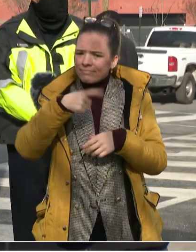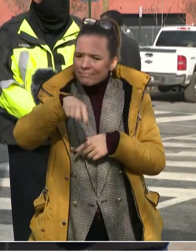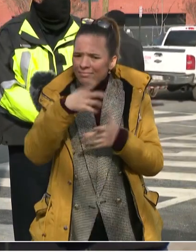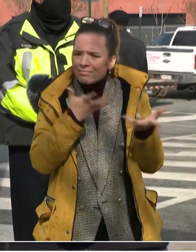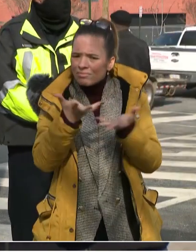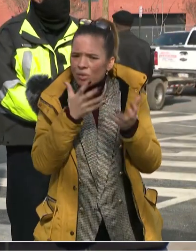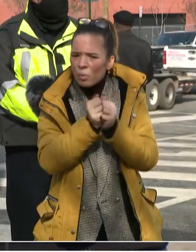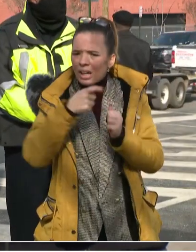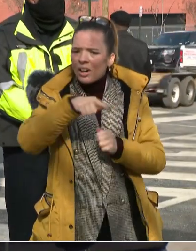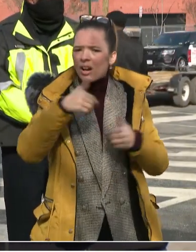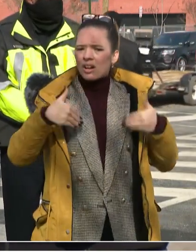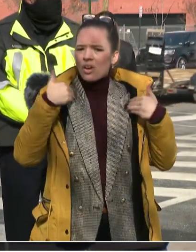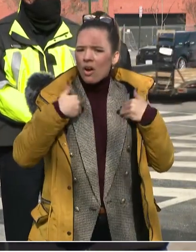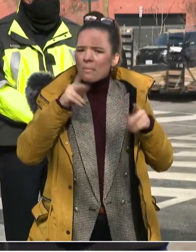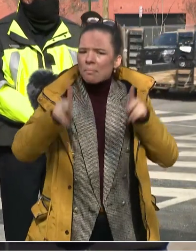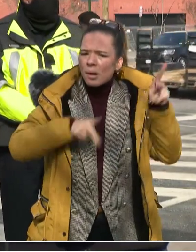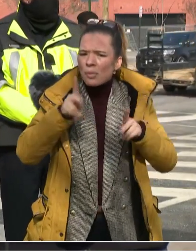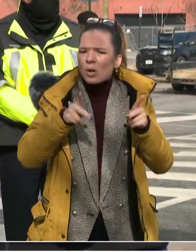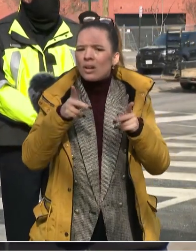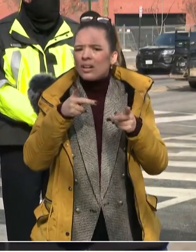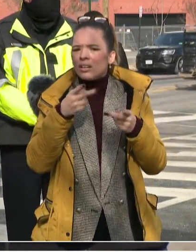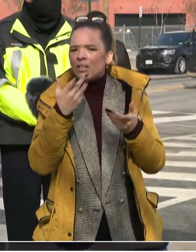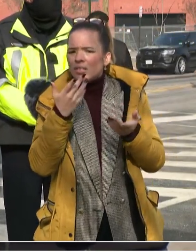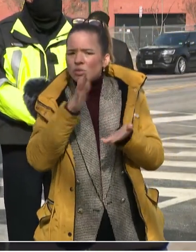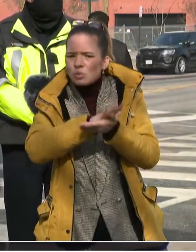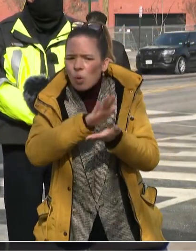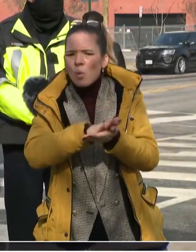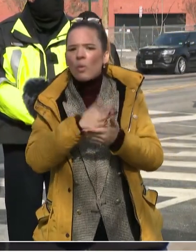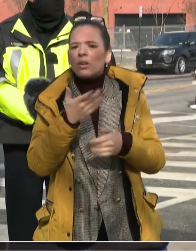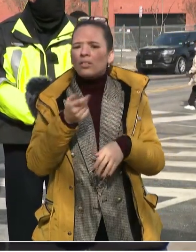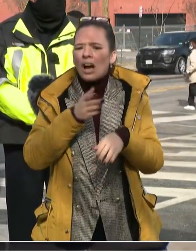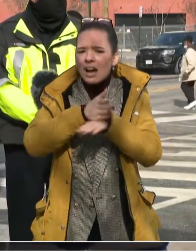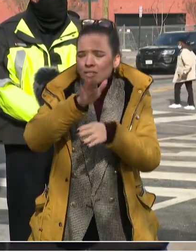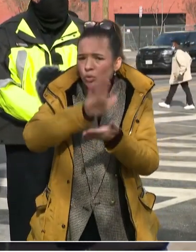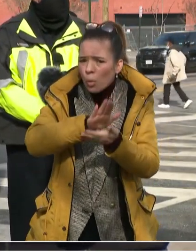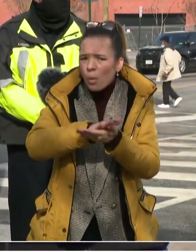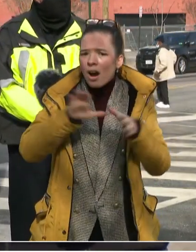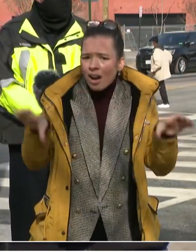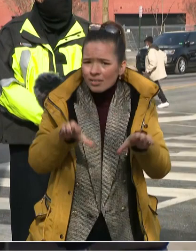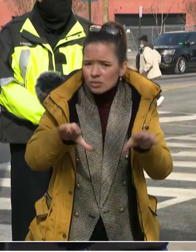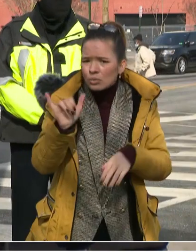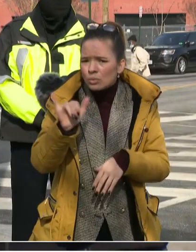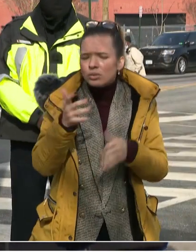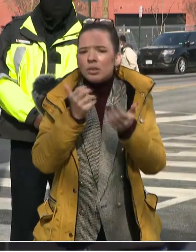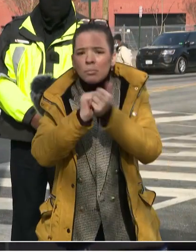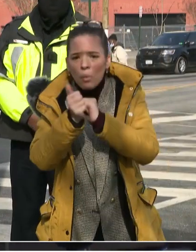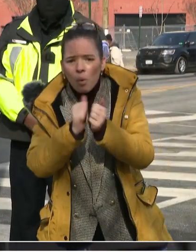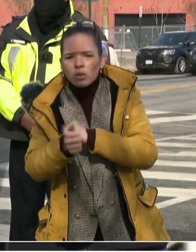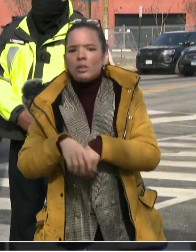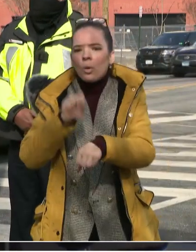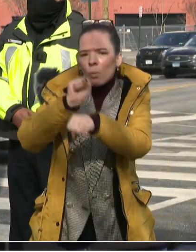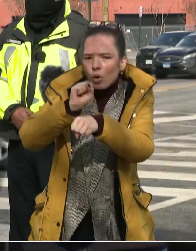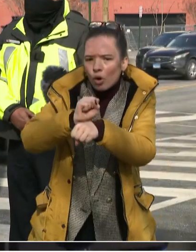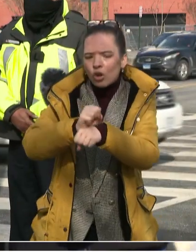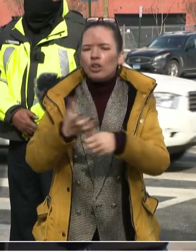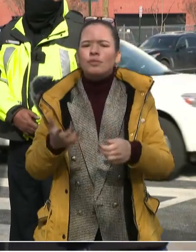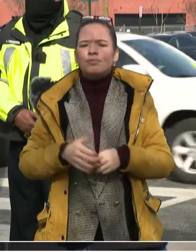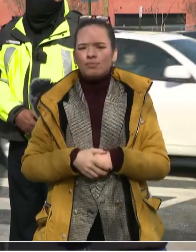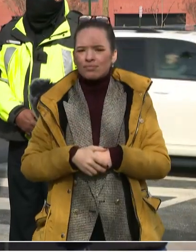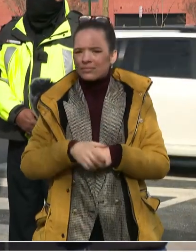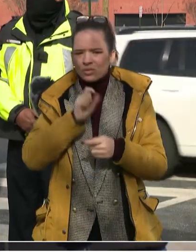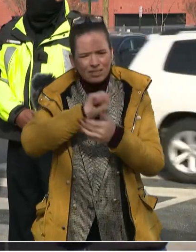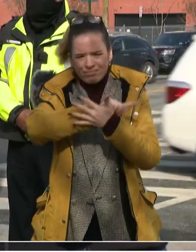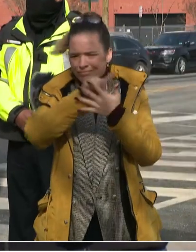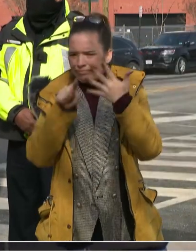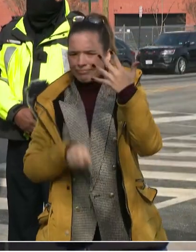they're engaged at school, after-school activities, sports, and work. All of those things to make sure